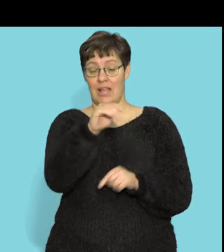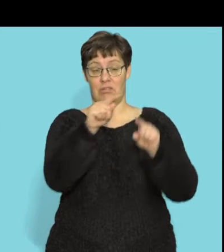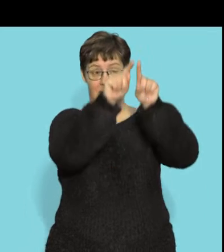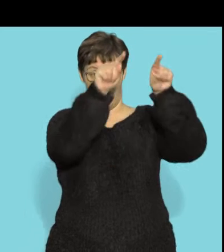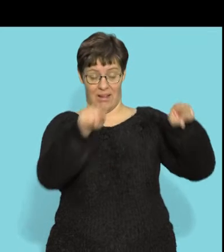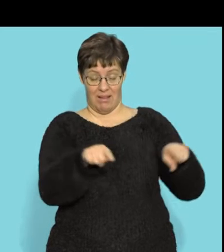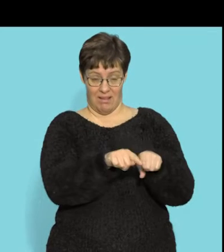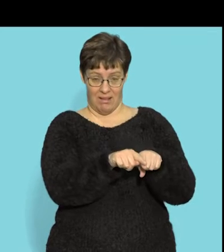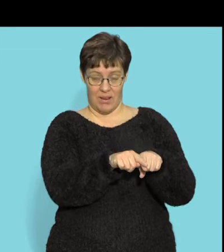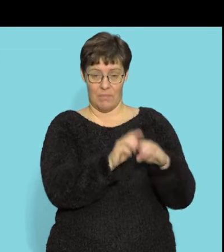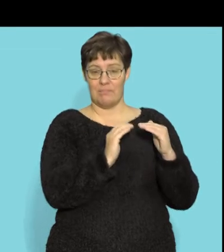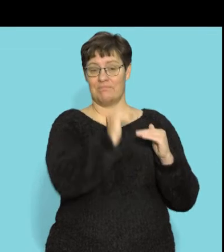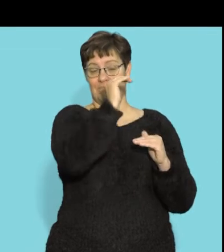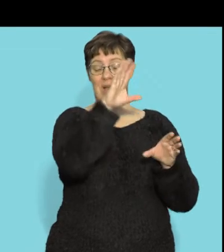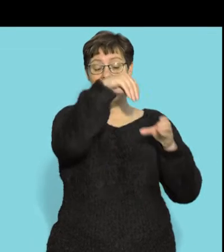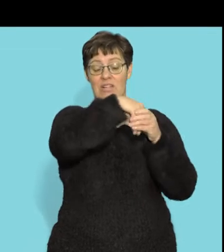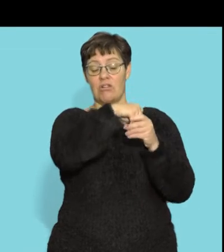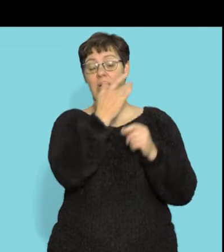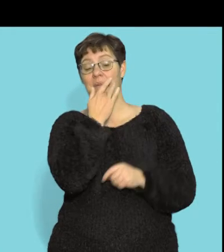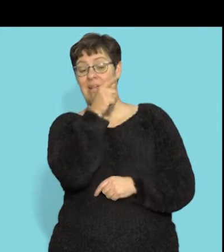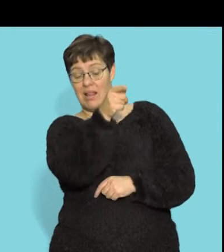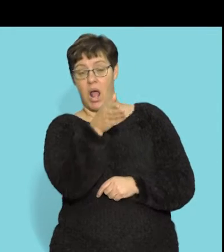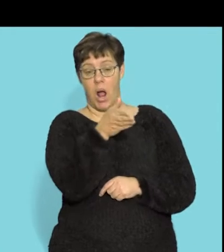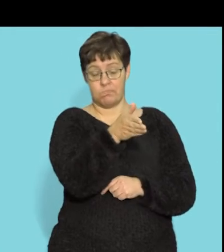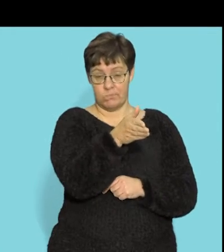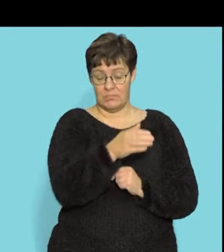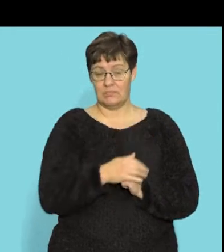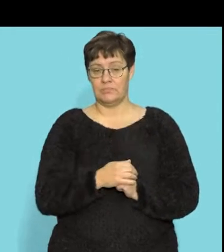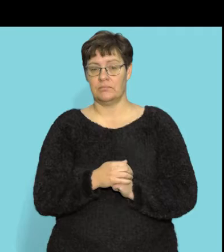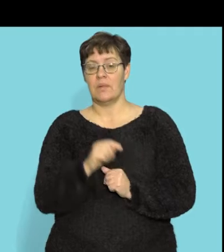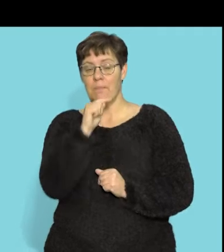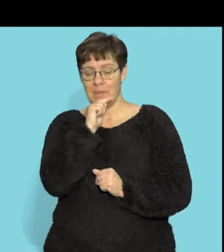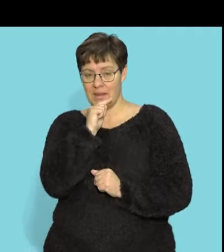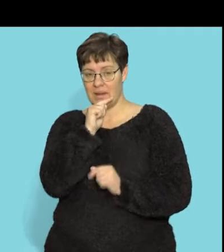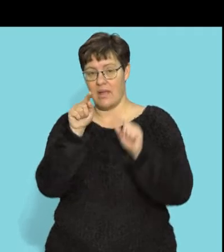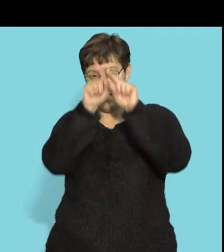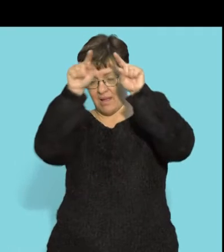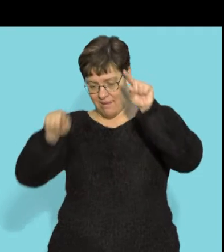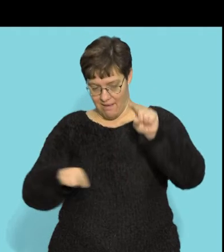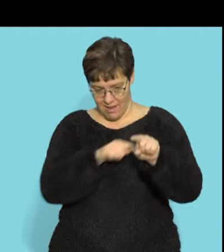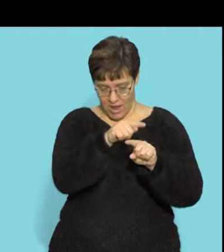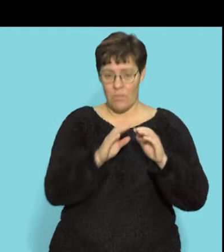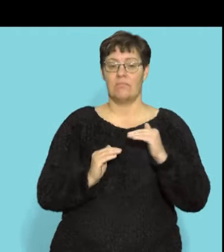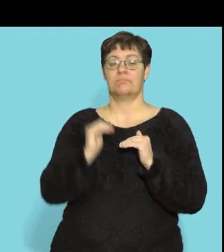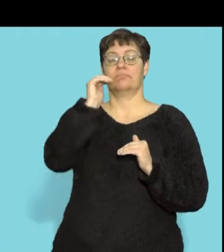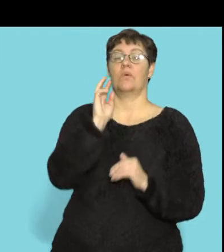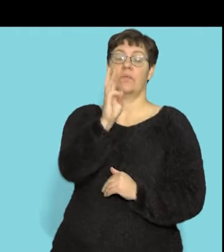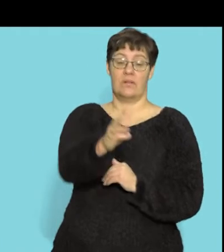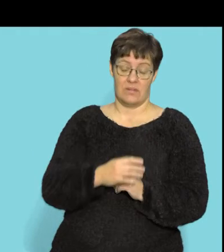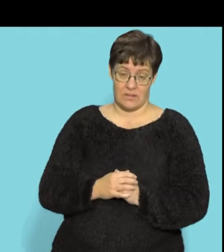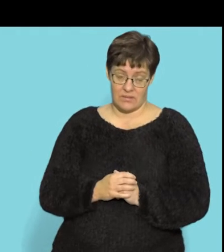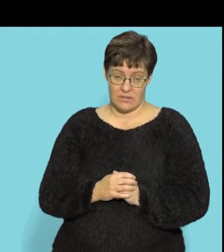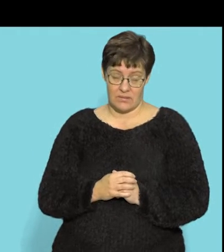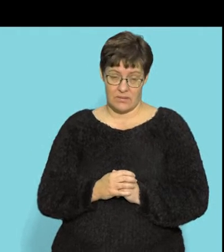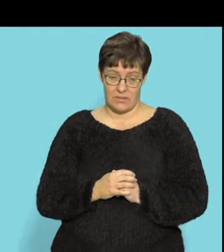so the effect of internal resistance on a battery is that it will increase the resistance in the external circuit. Remember,